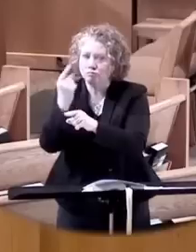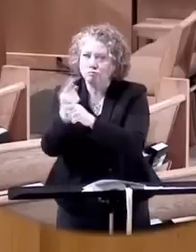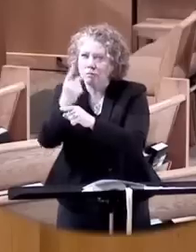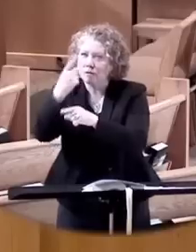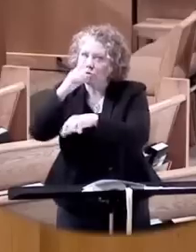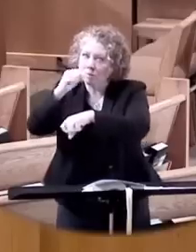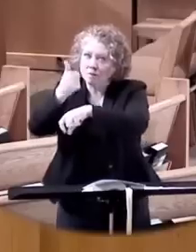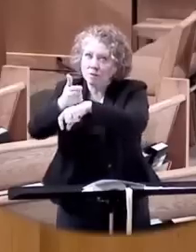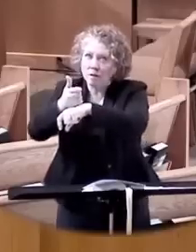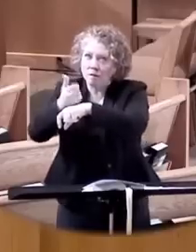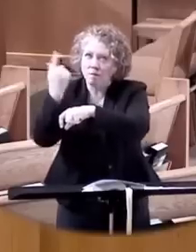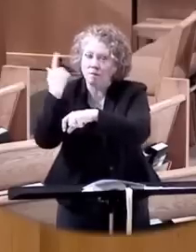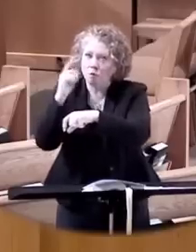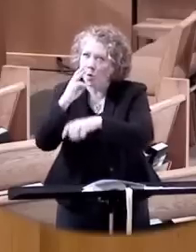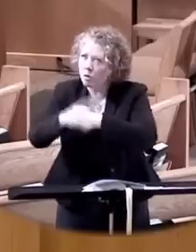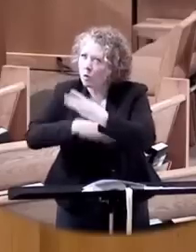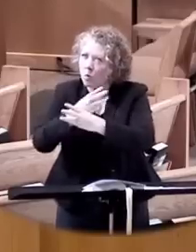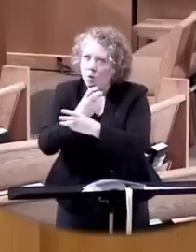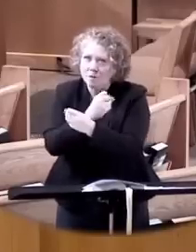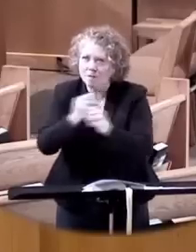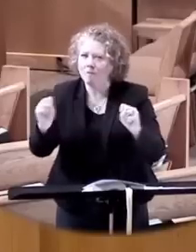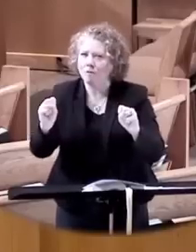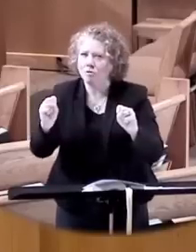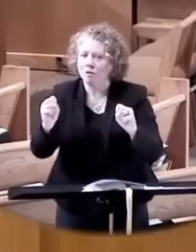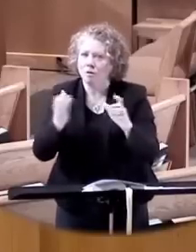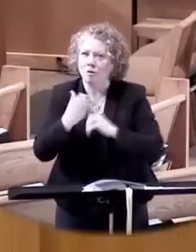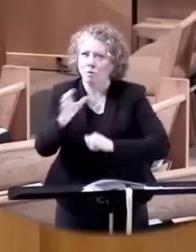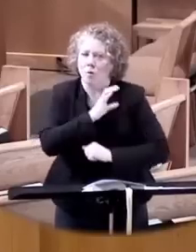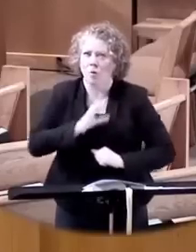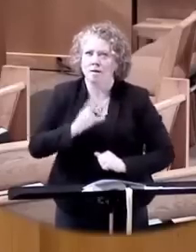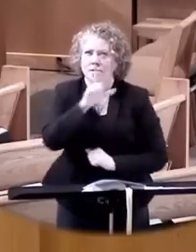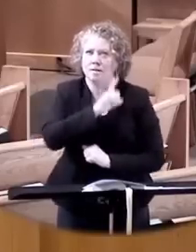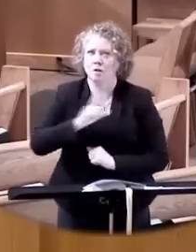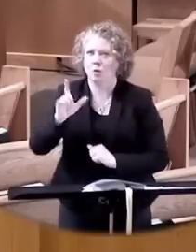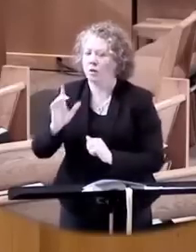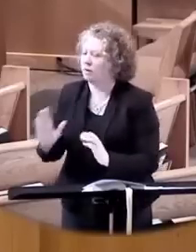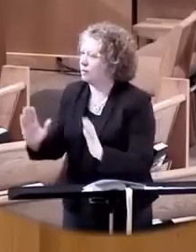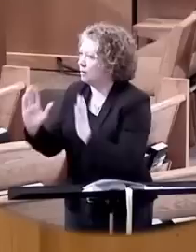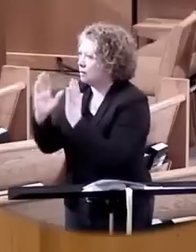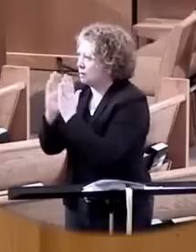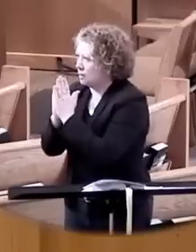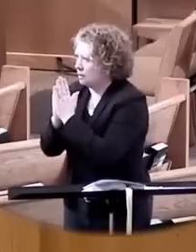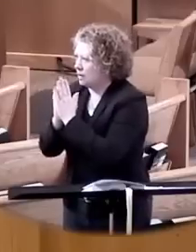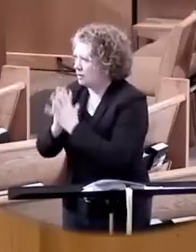the world, through Christ our Lord. Amen.